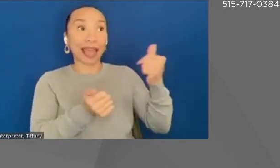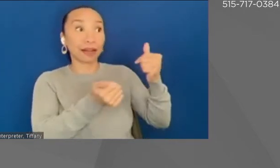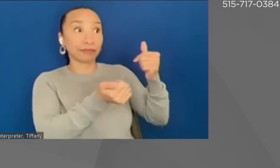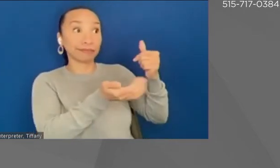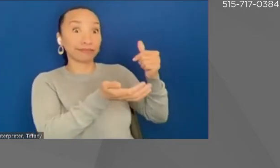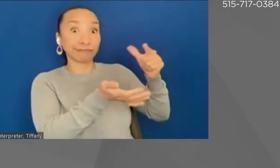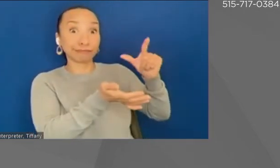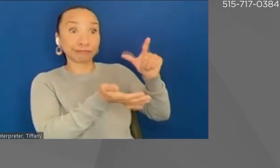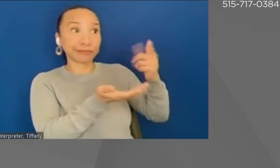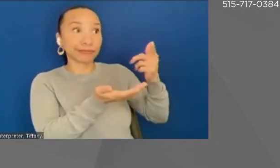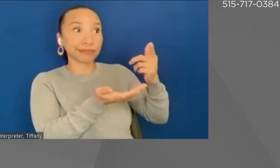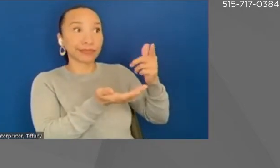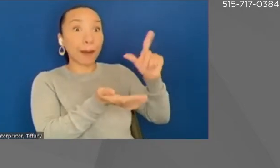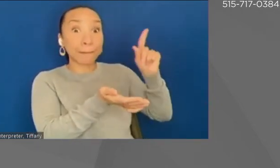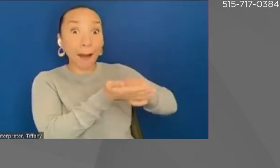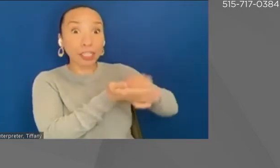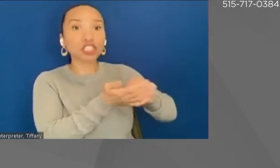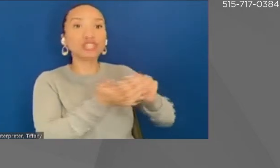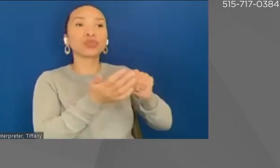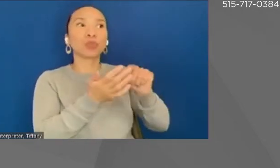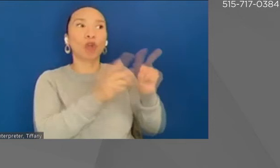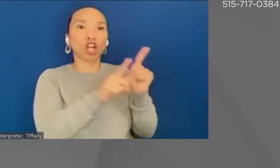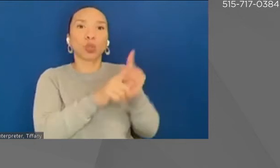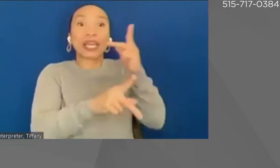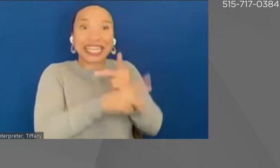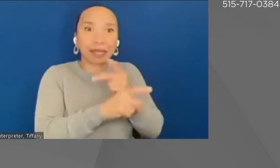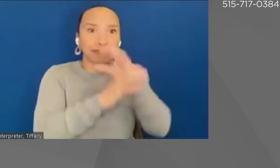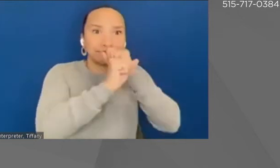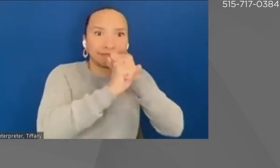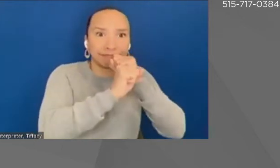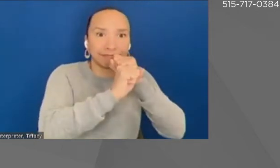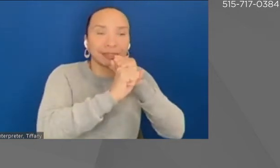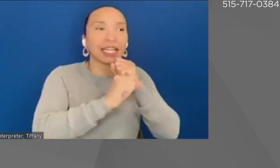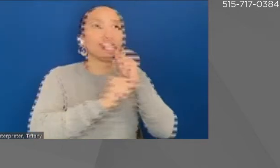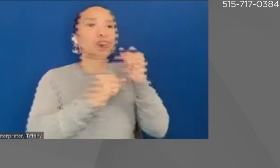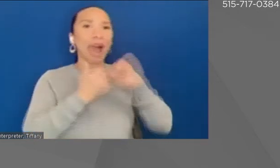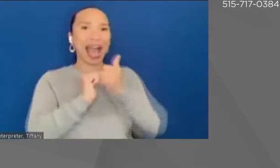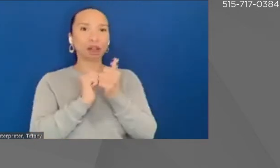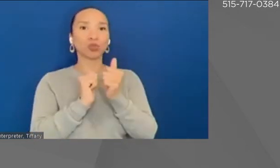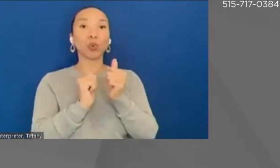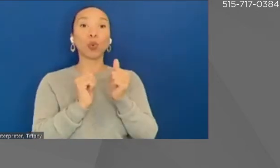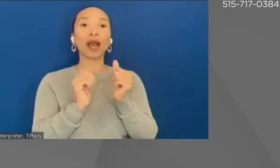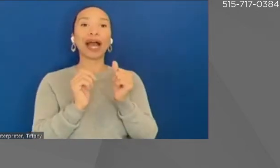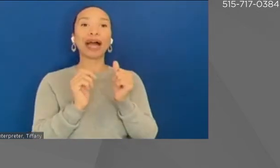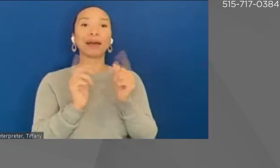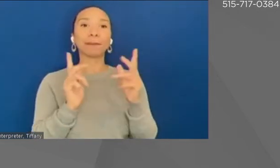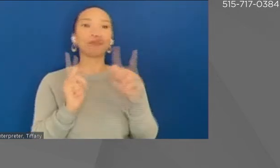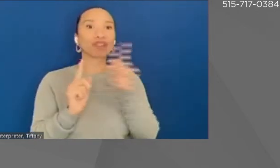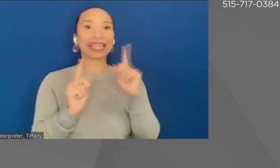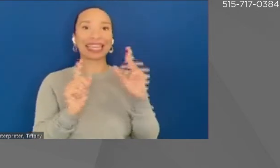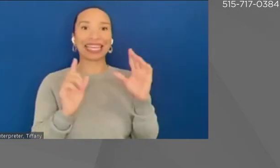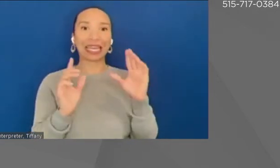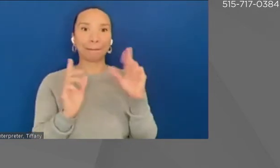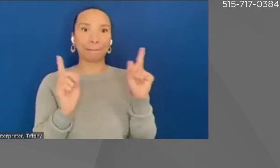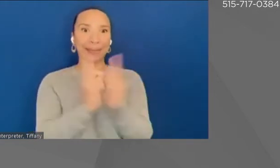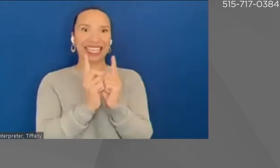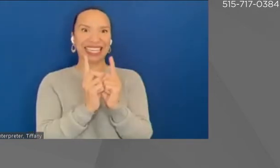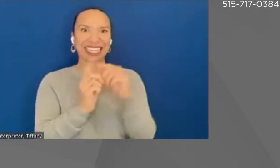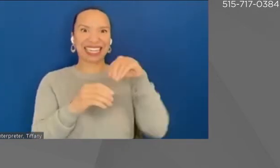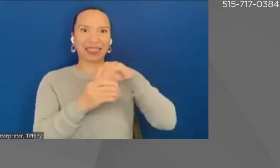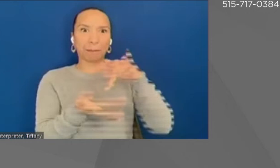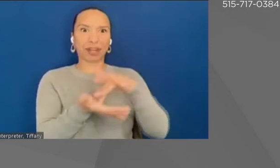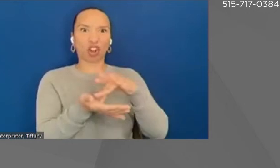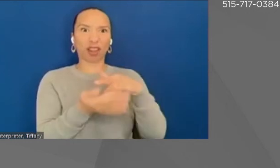proprietary nature. So finding a way to really meet in the middle and get some more just data out there on how successful and where